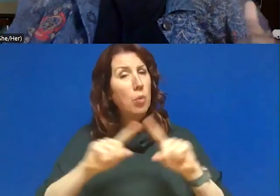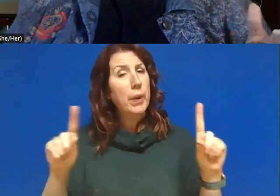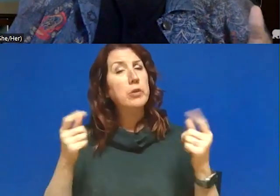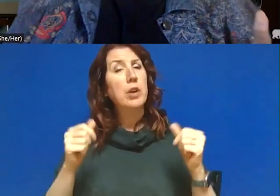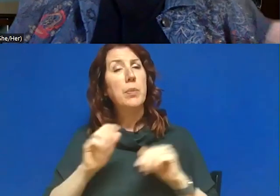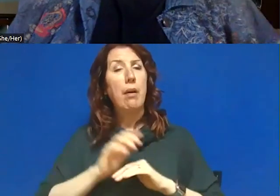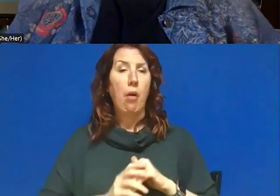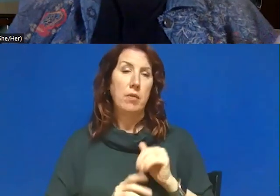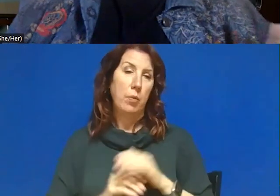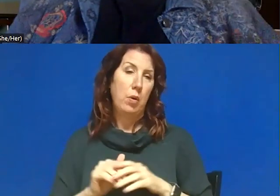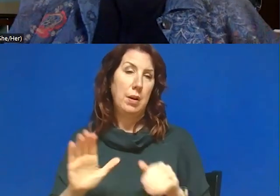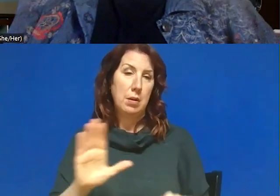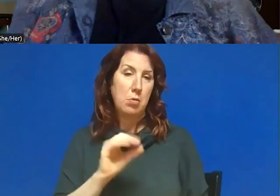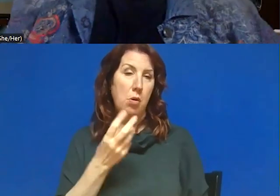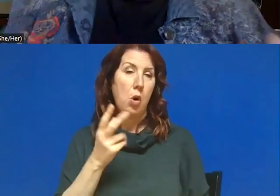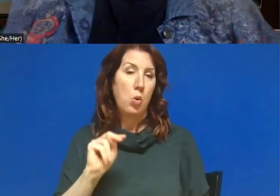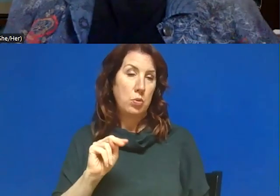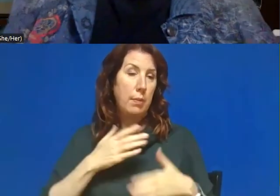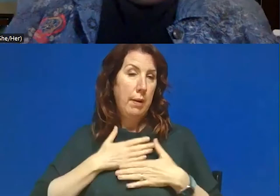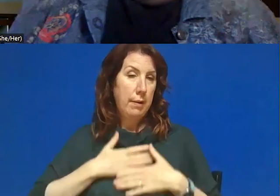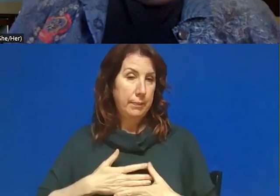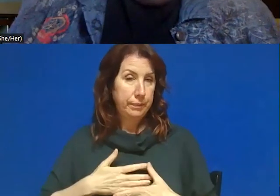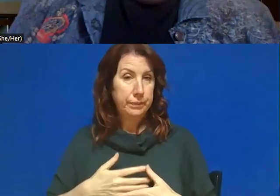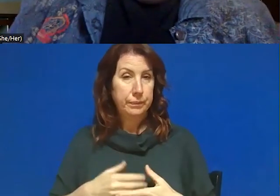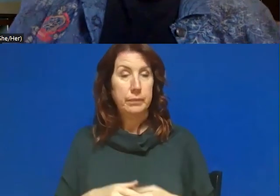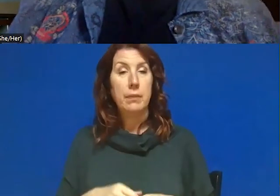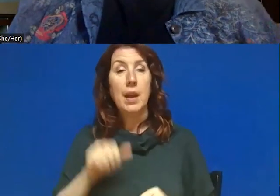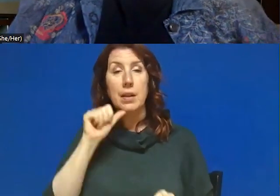own skin. And lastly, to never assume capacity.